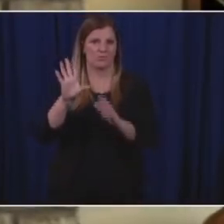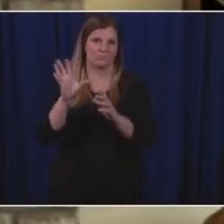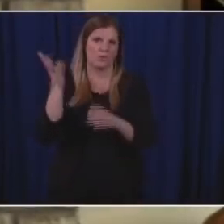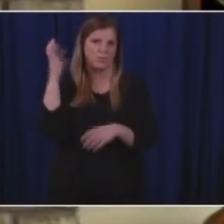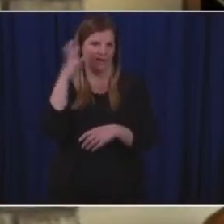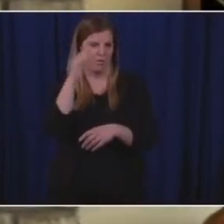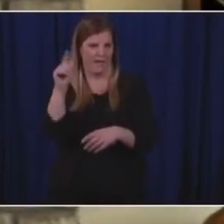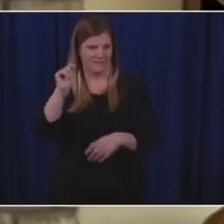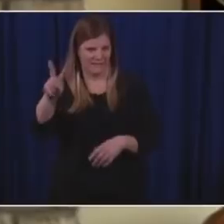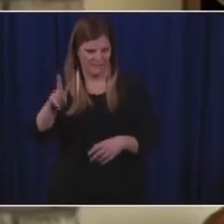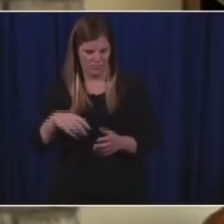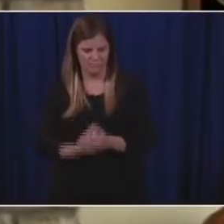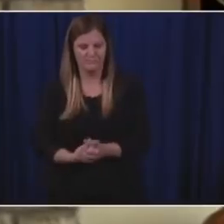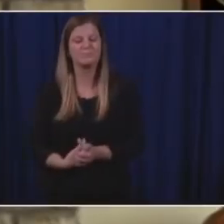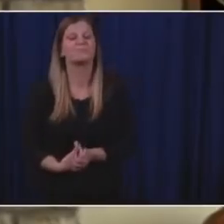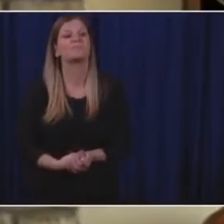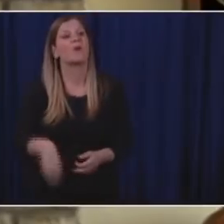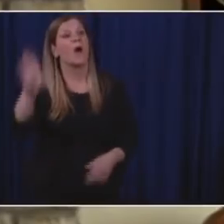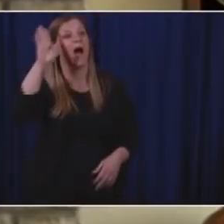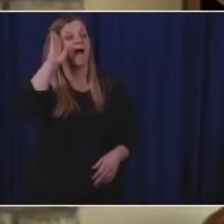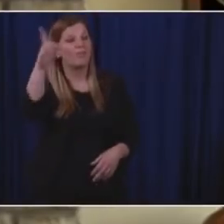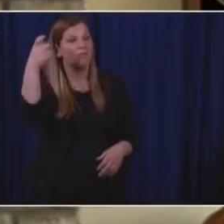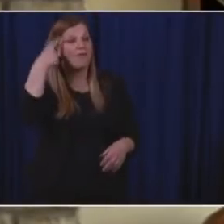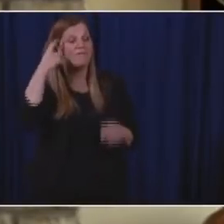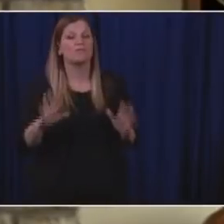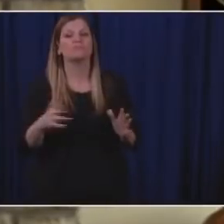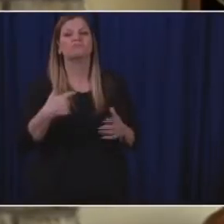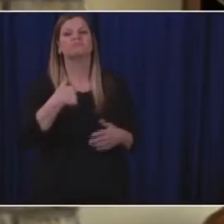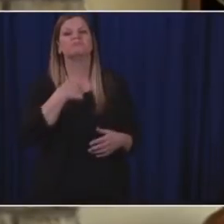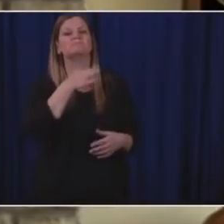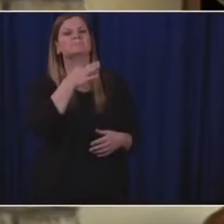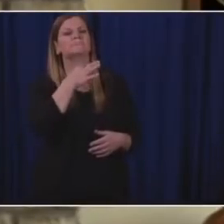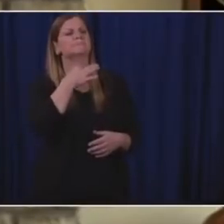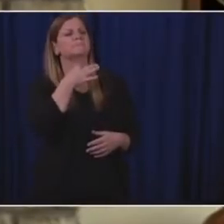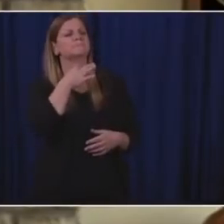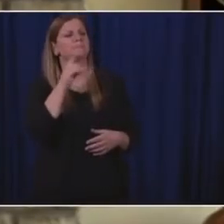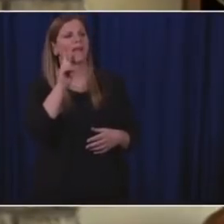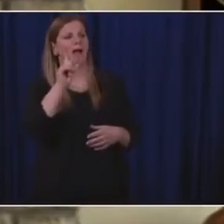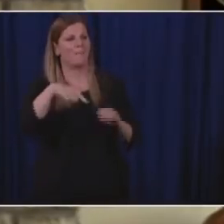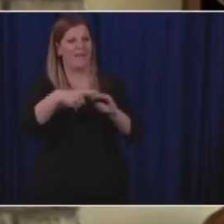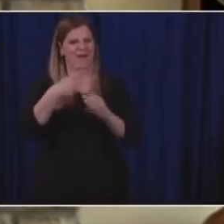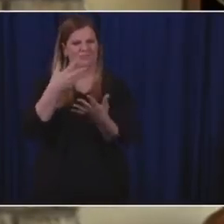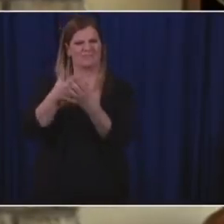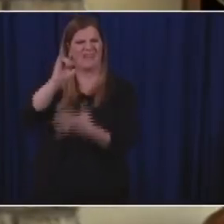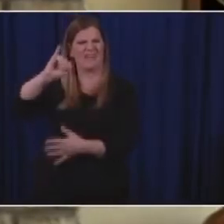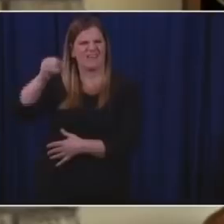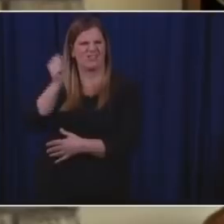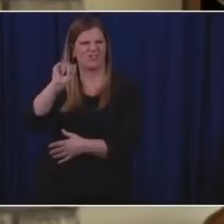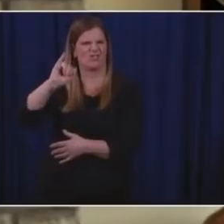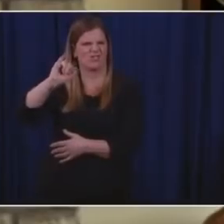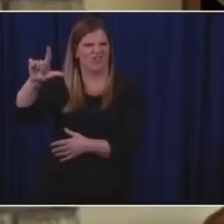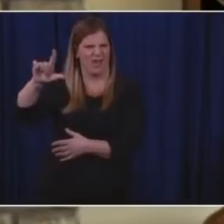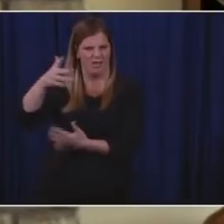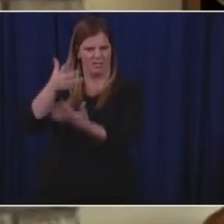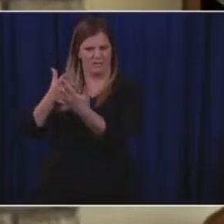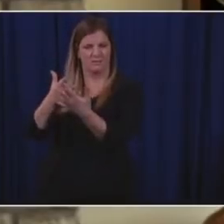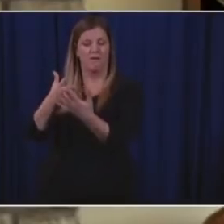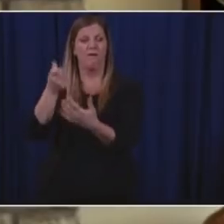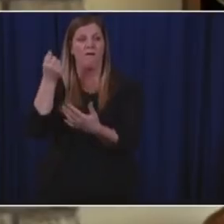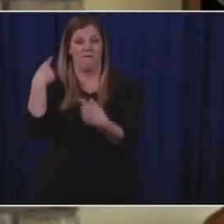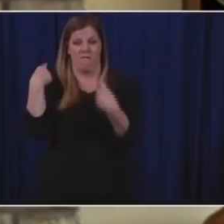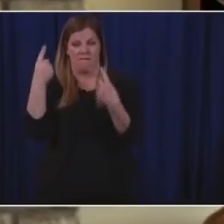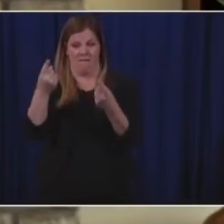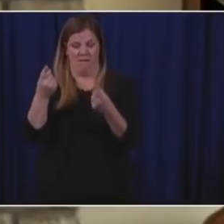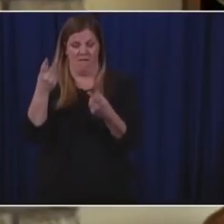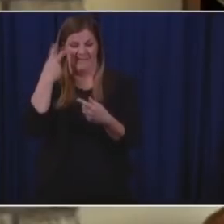Hello, Governor. I have a question about our jails. Some of the worst outbreaks we've seen are